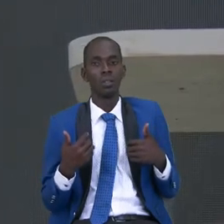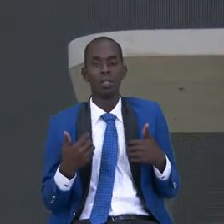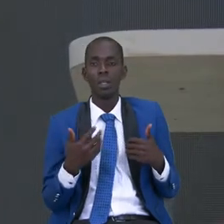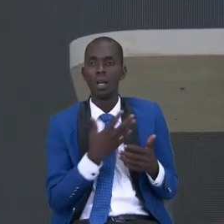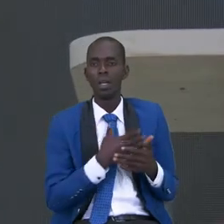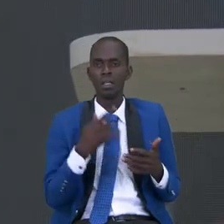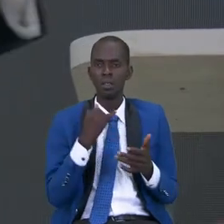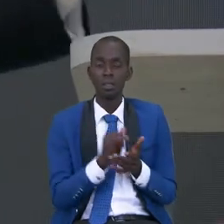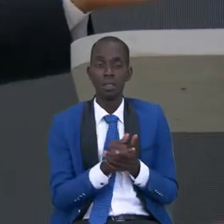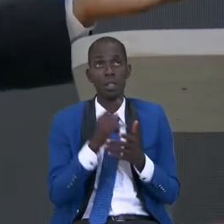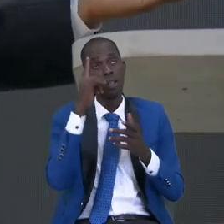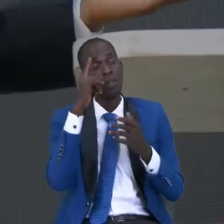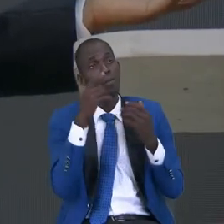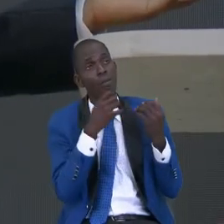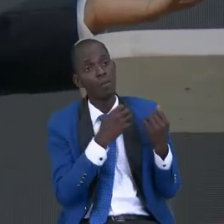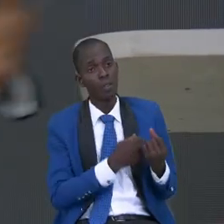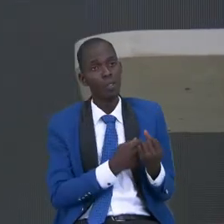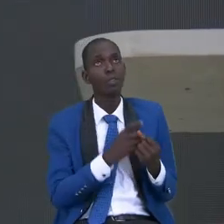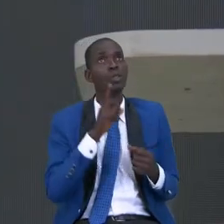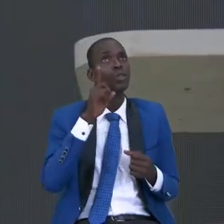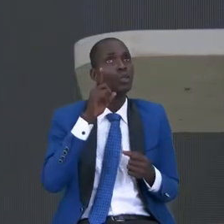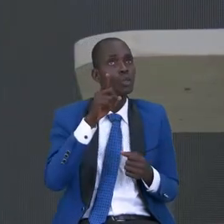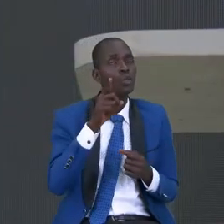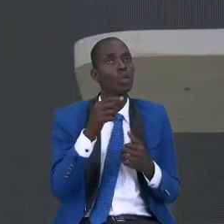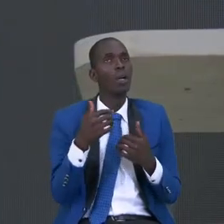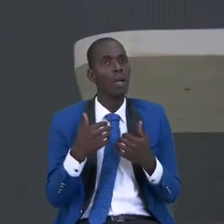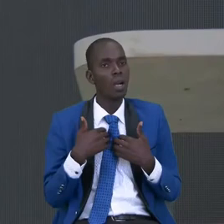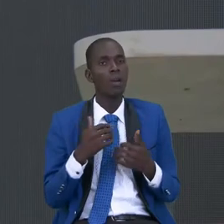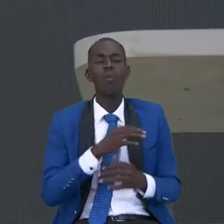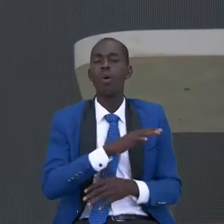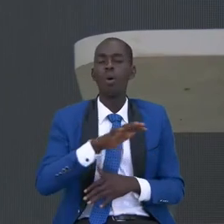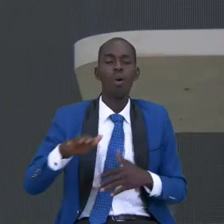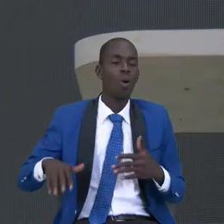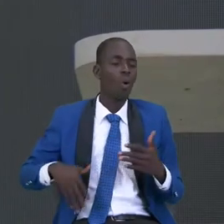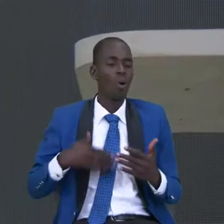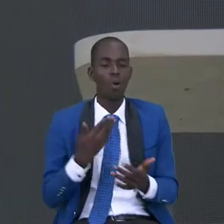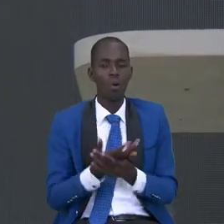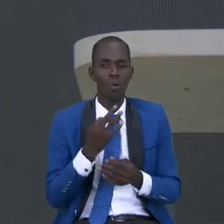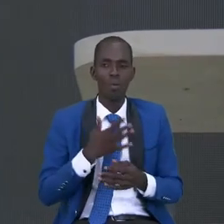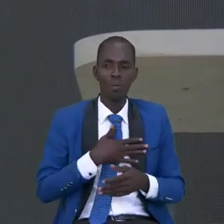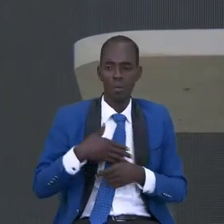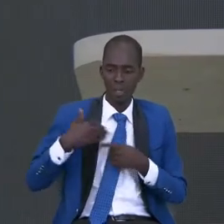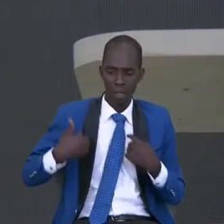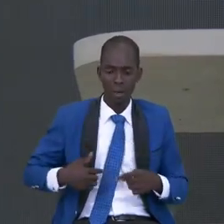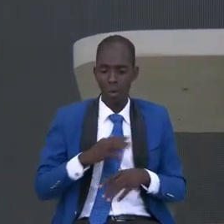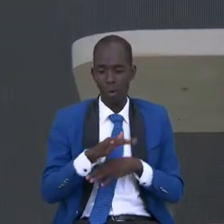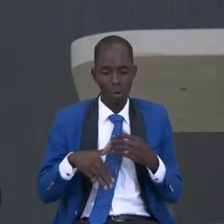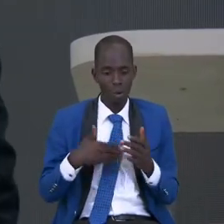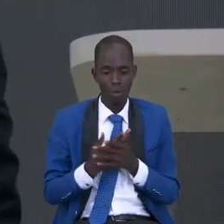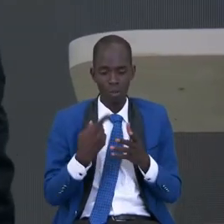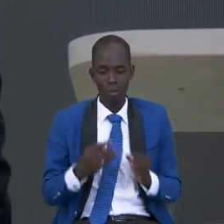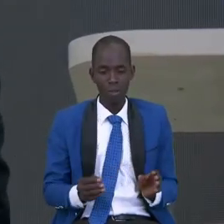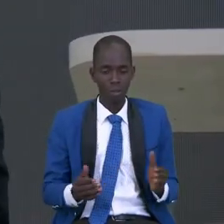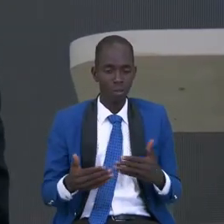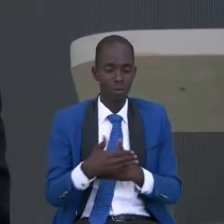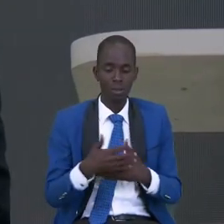say, faith, you have all of my heart, all of the space there, because